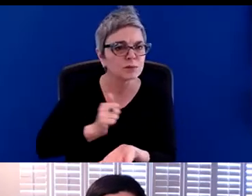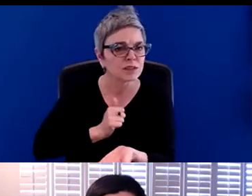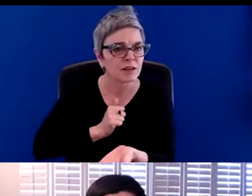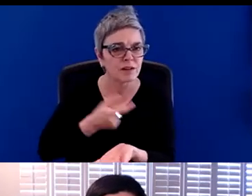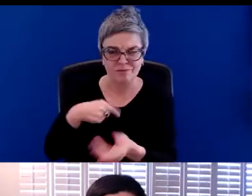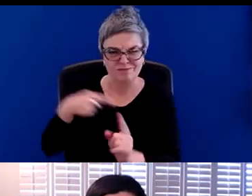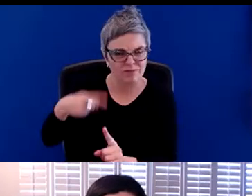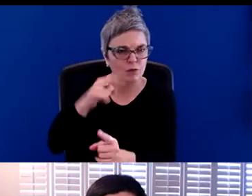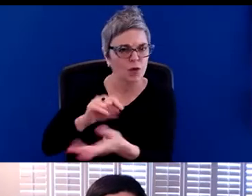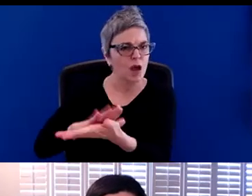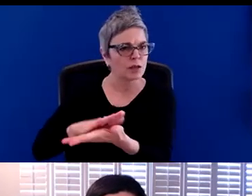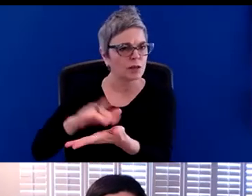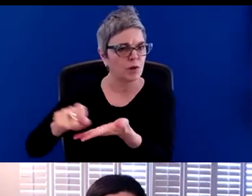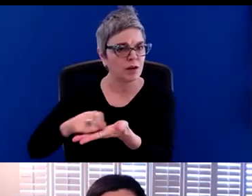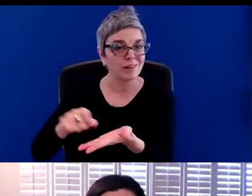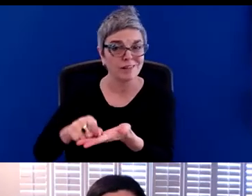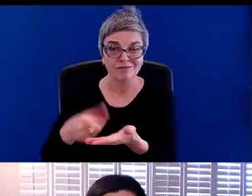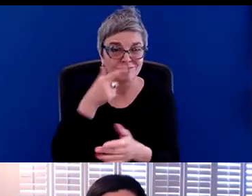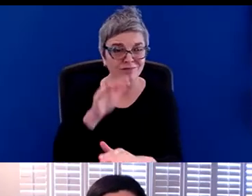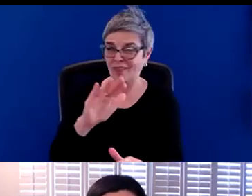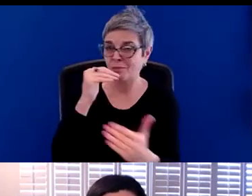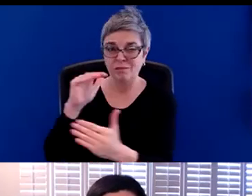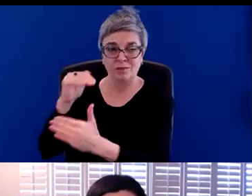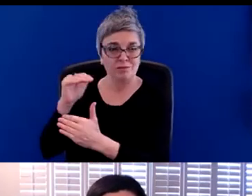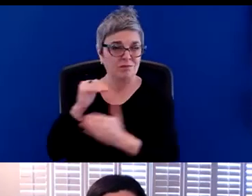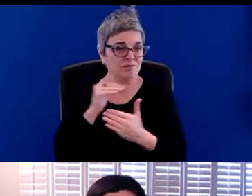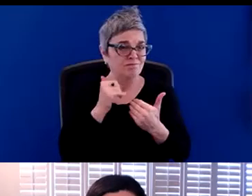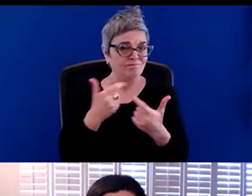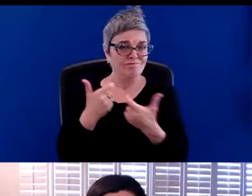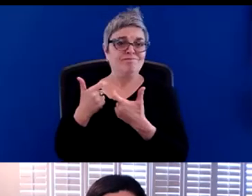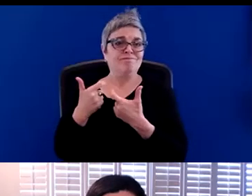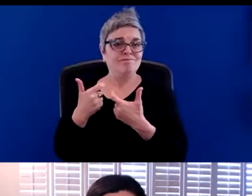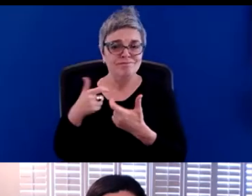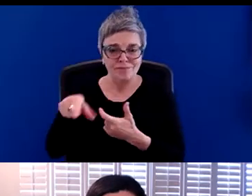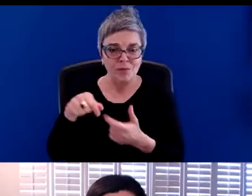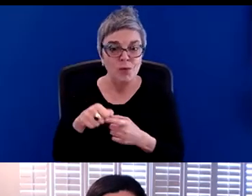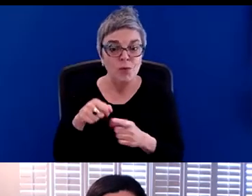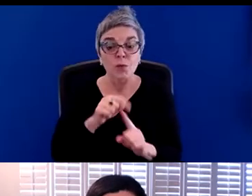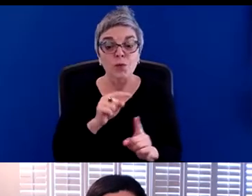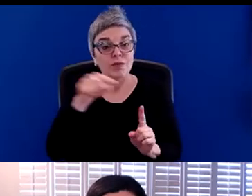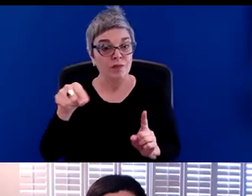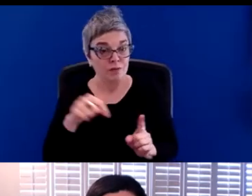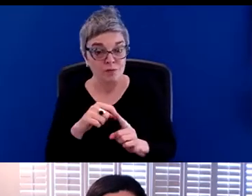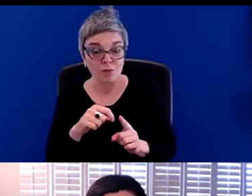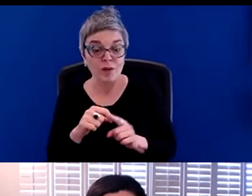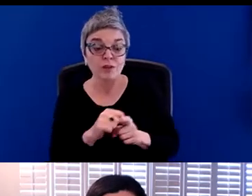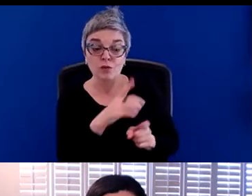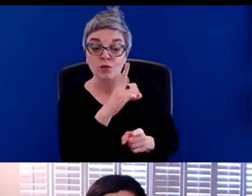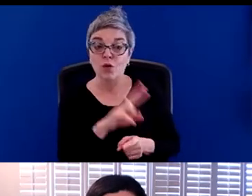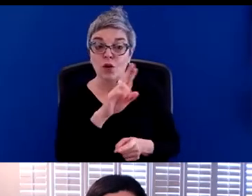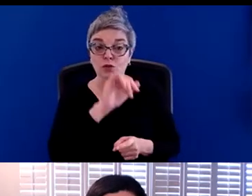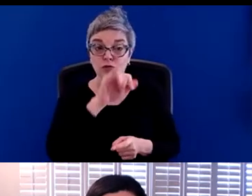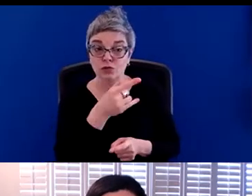limited in many ways. So when Dr. Gajala collaborates with us, I think, she's creating a